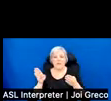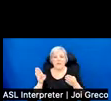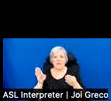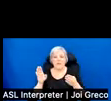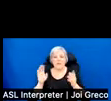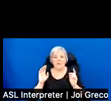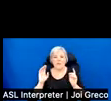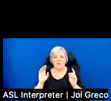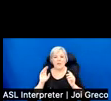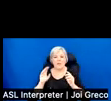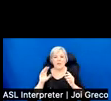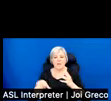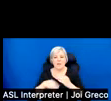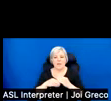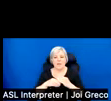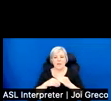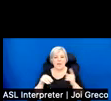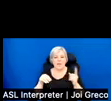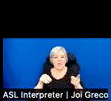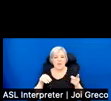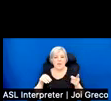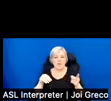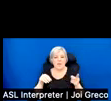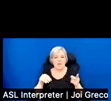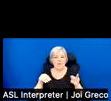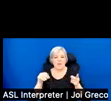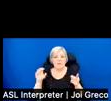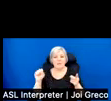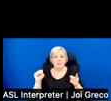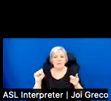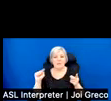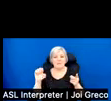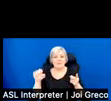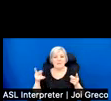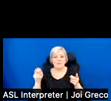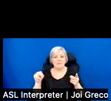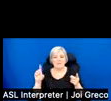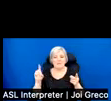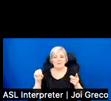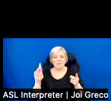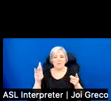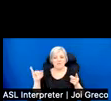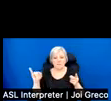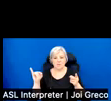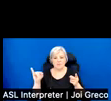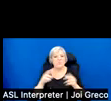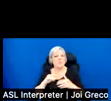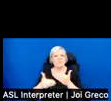are going to have all our questions done at the end of this session rather than interacting in the middle.